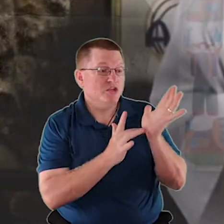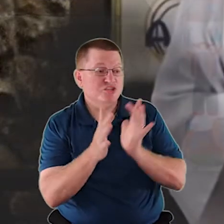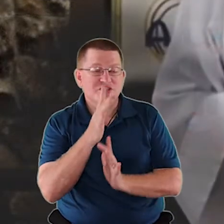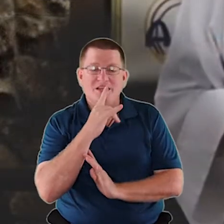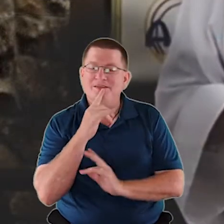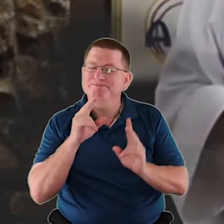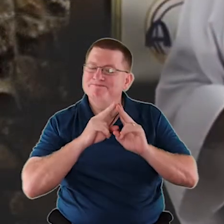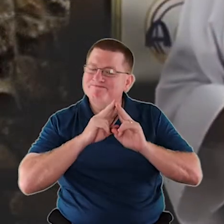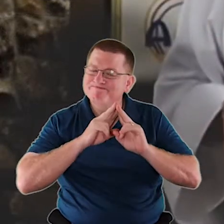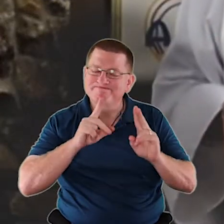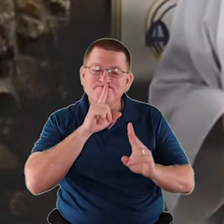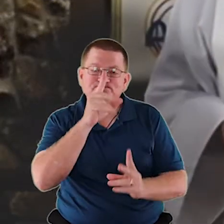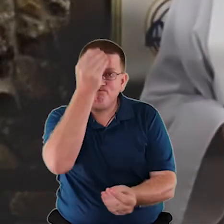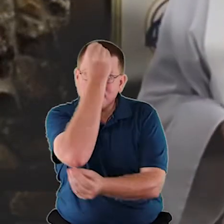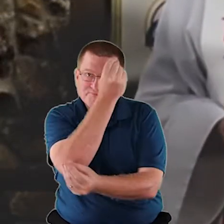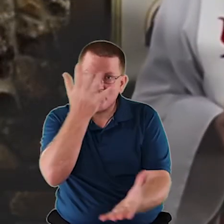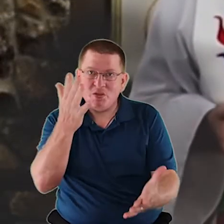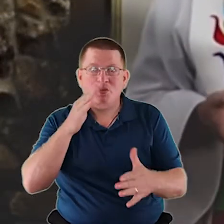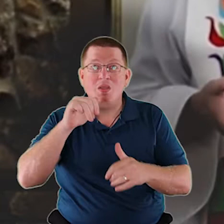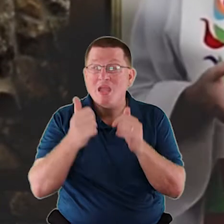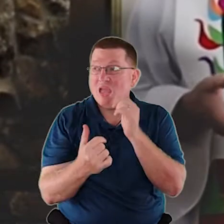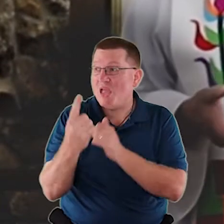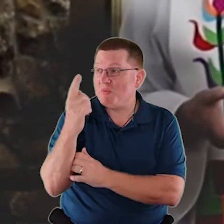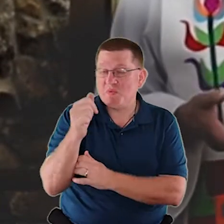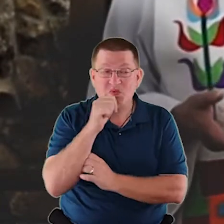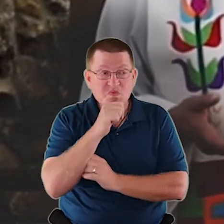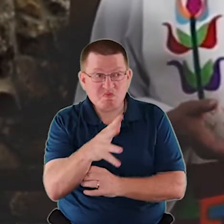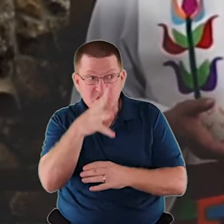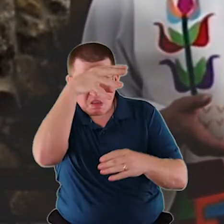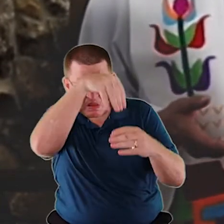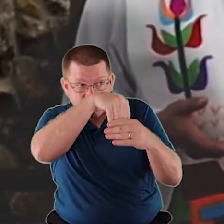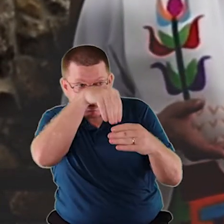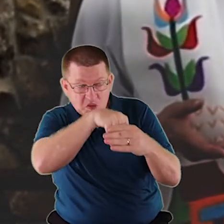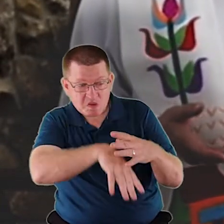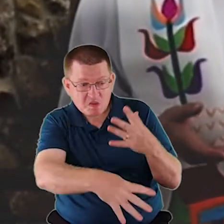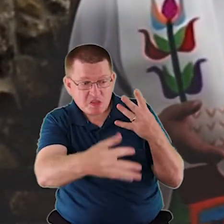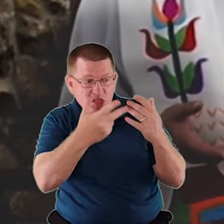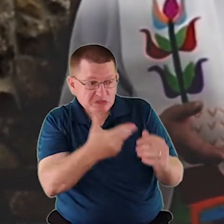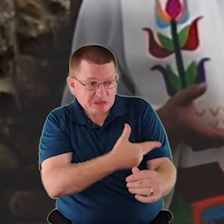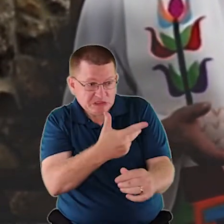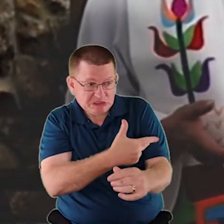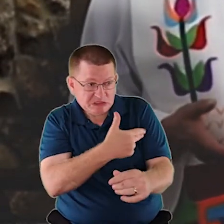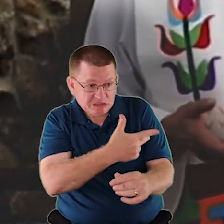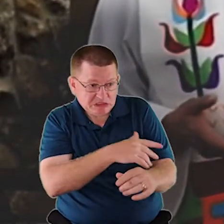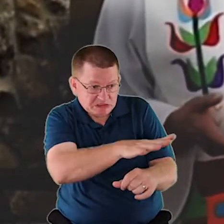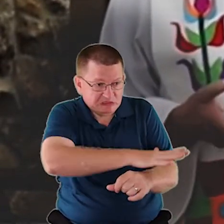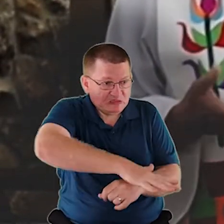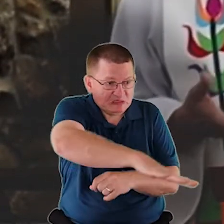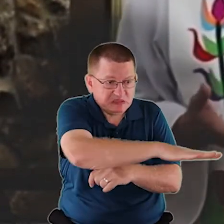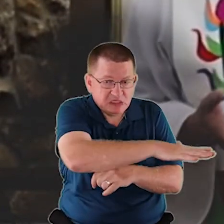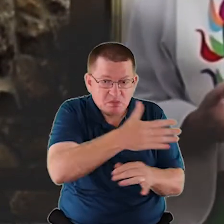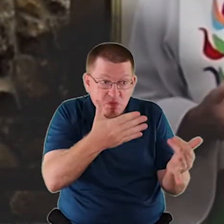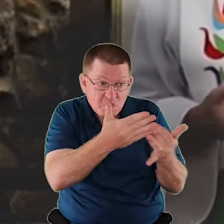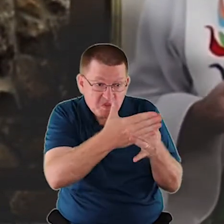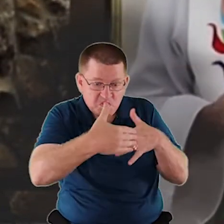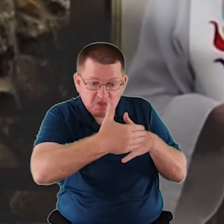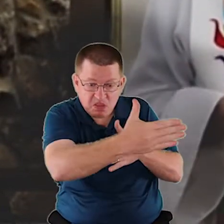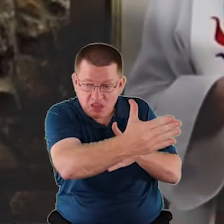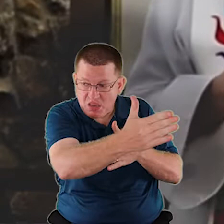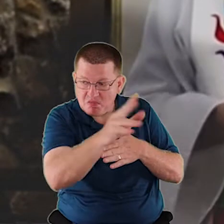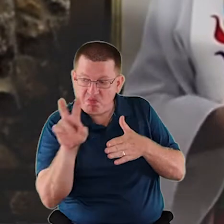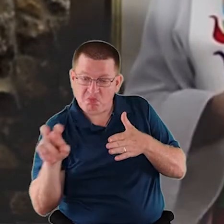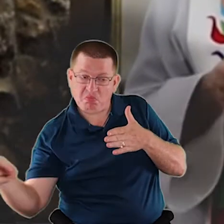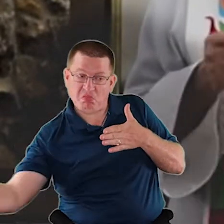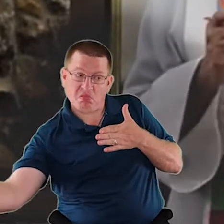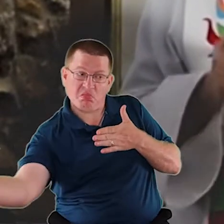said, "Very truly I tell you, anyone who does not enter the sheepfold by the gate, but climbs in another way, is